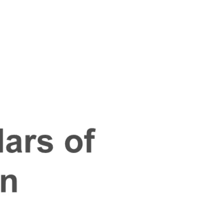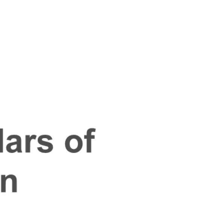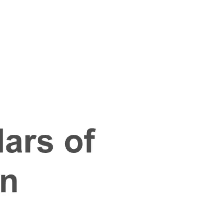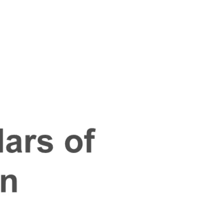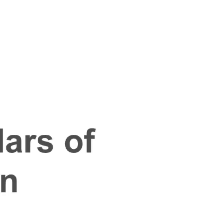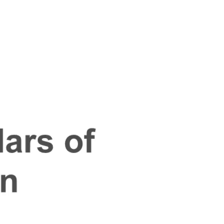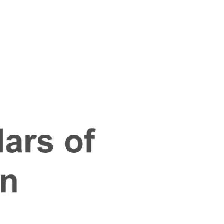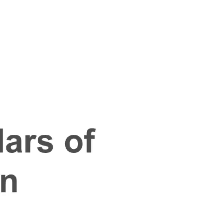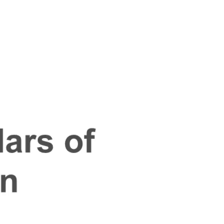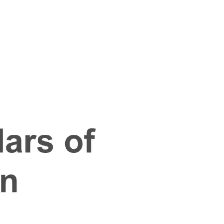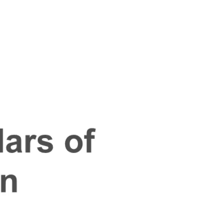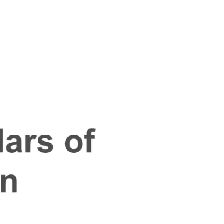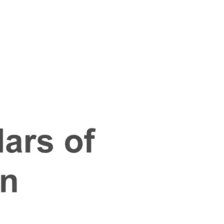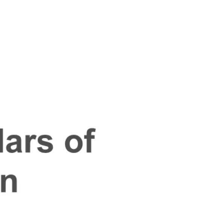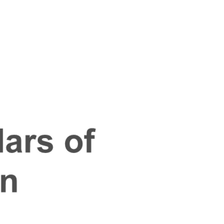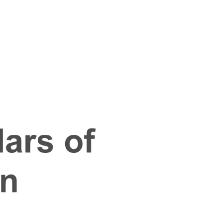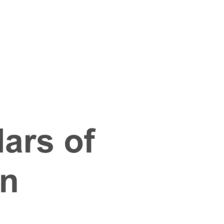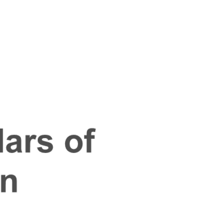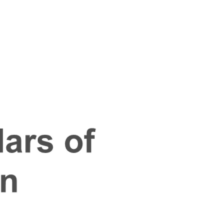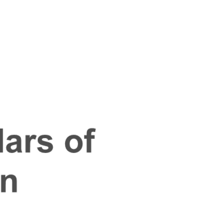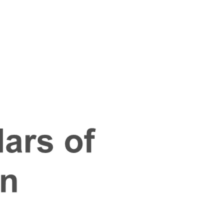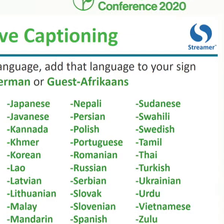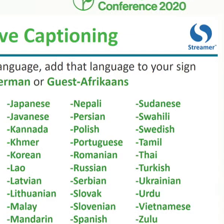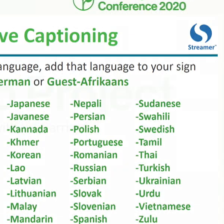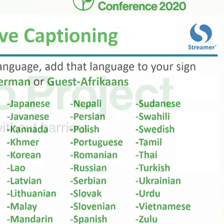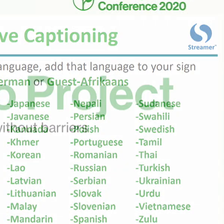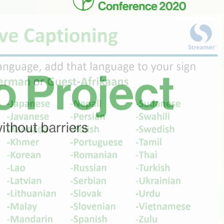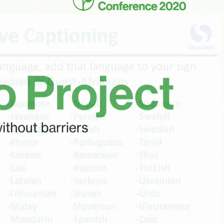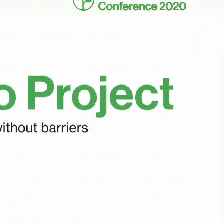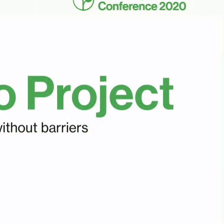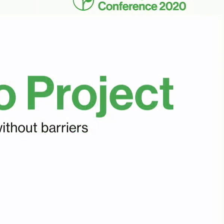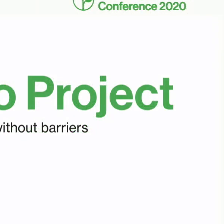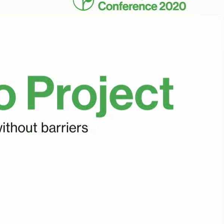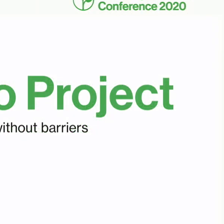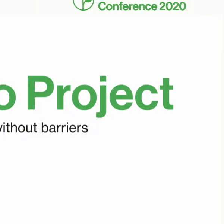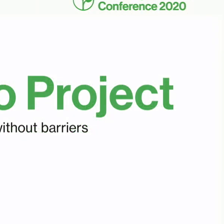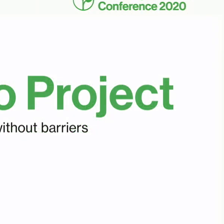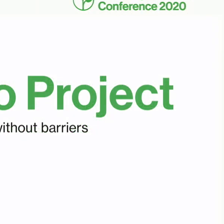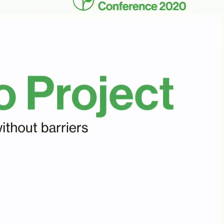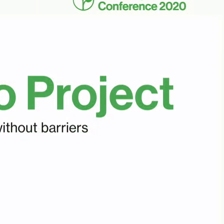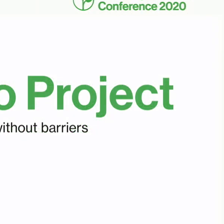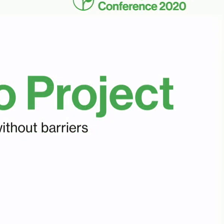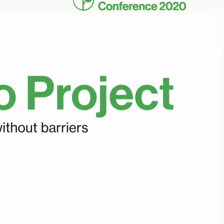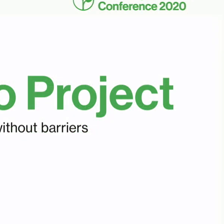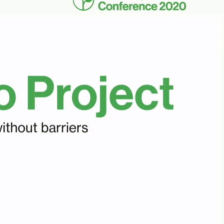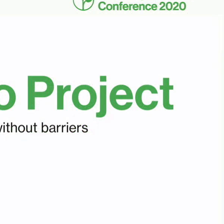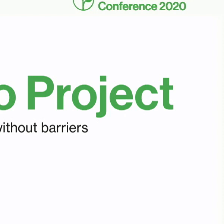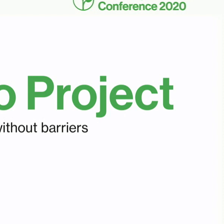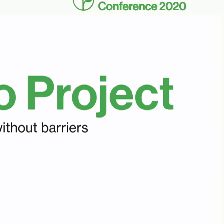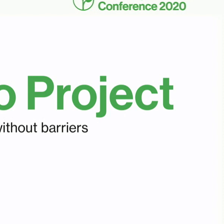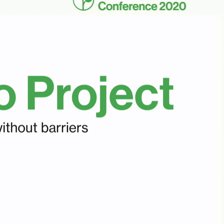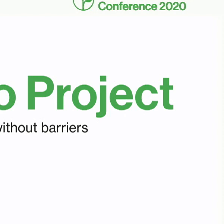Guys, this is our last little session before we go for our break. So for those of you who've been here before, we have a